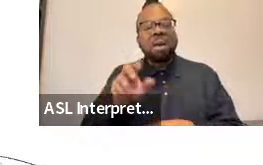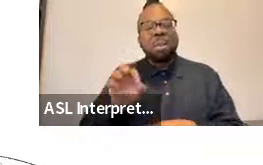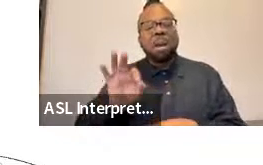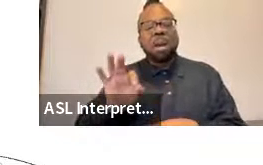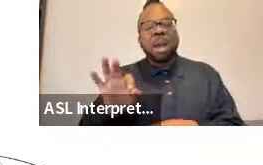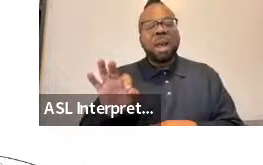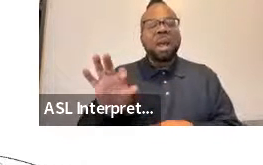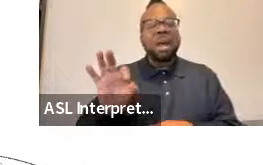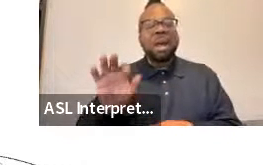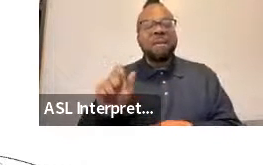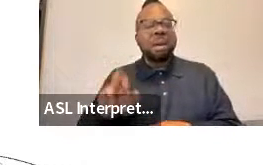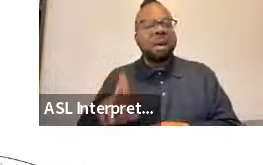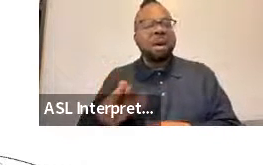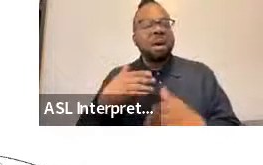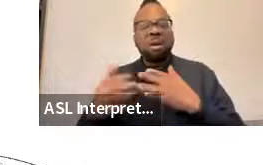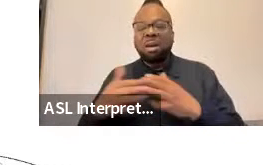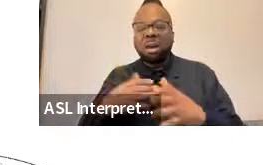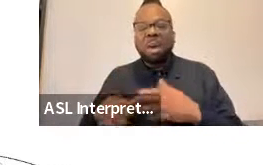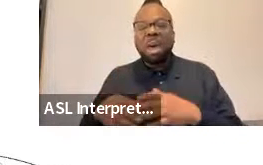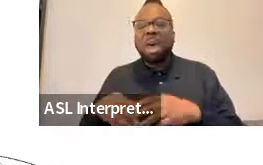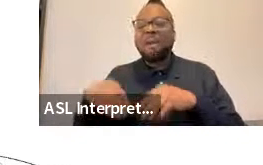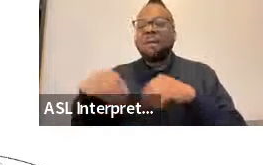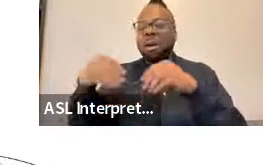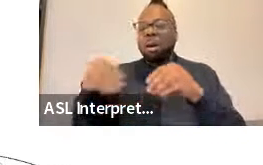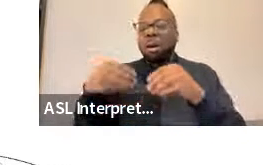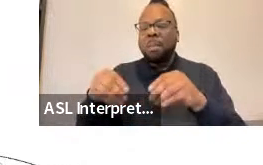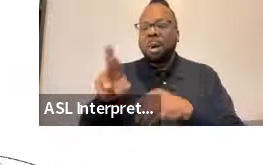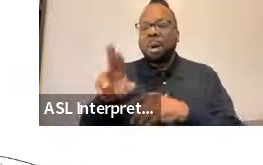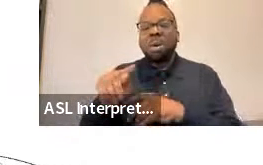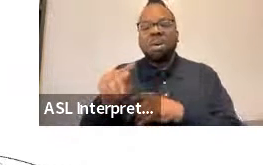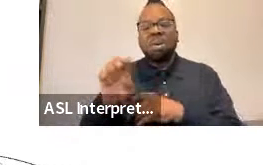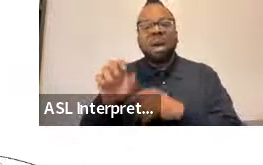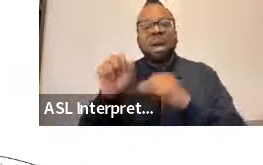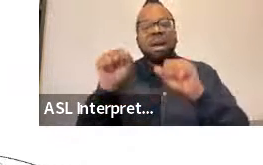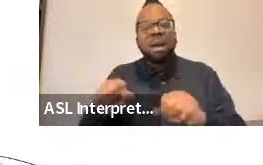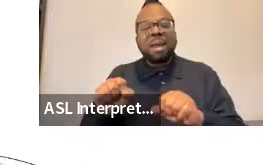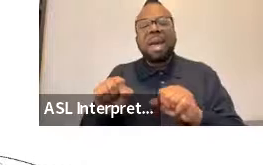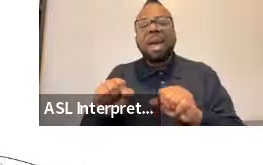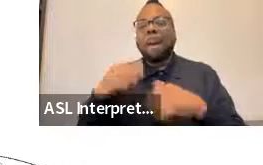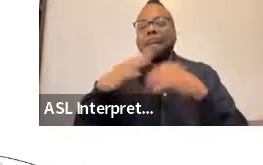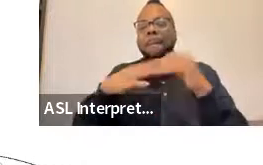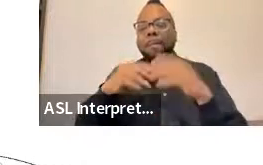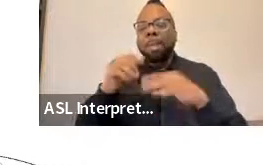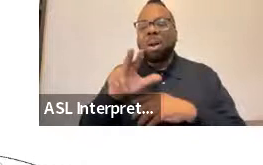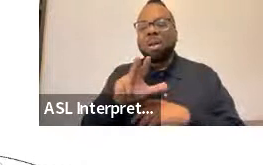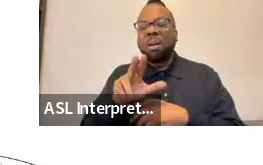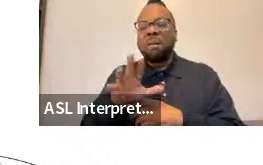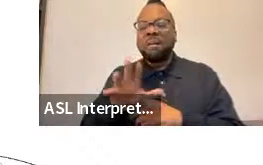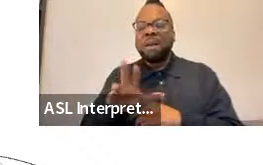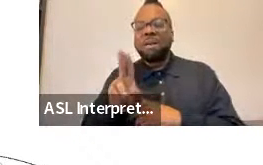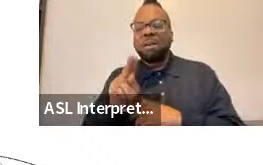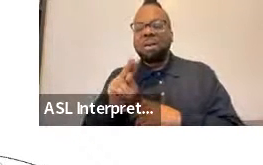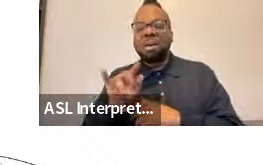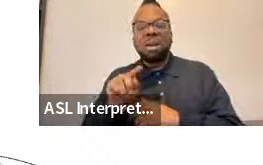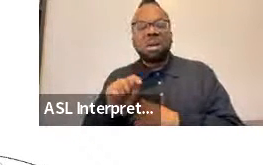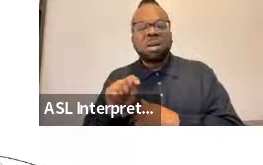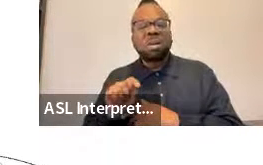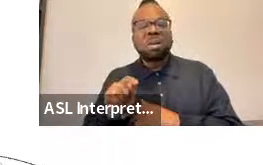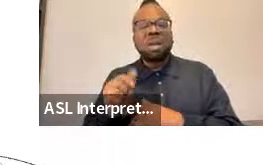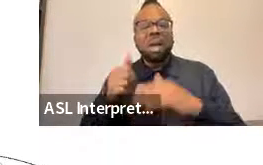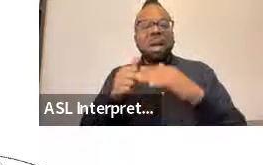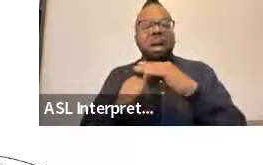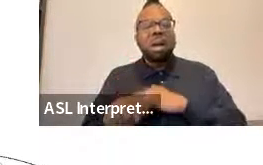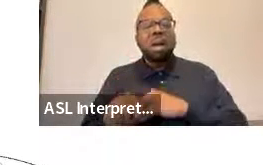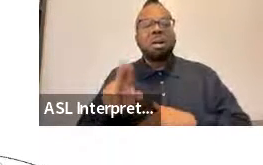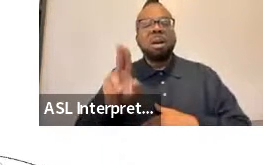or affordable housing. And this will allow them to build about 35 units. Under UAP, they get